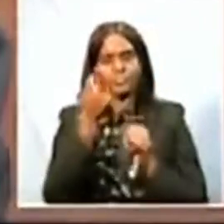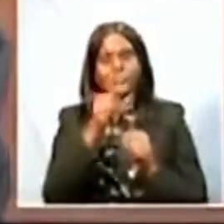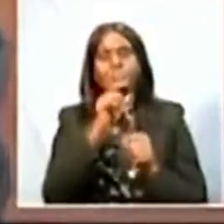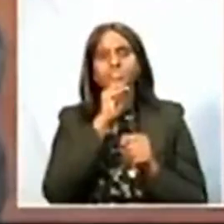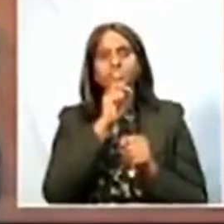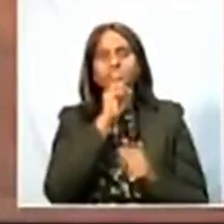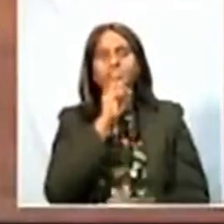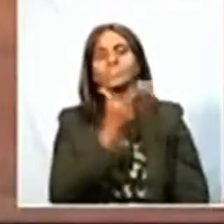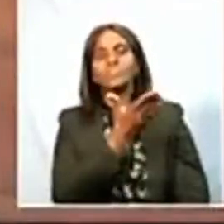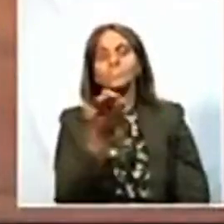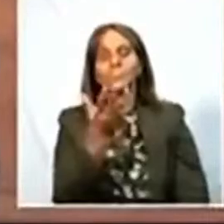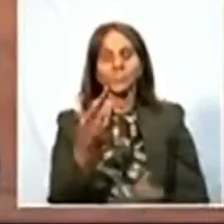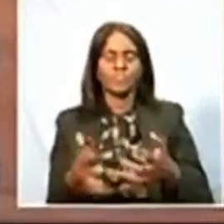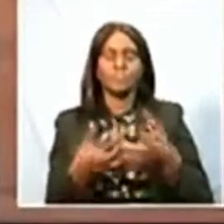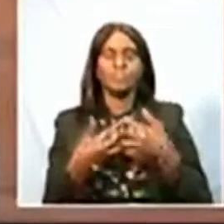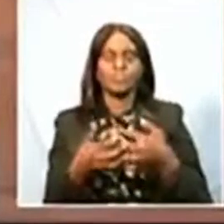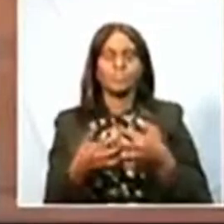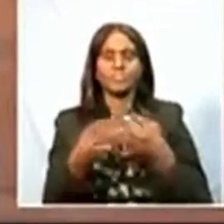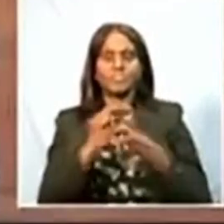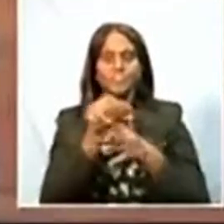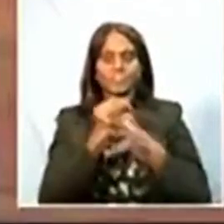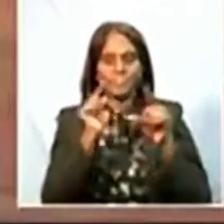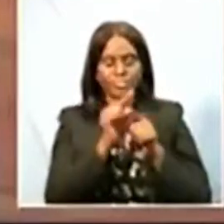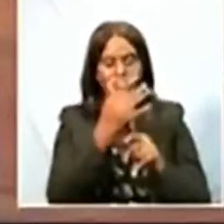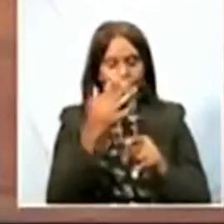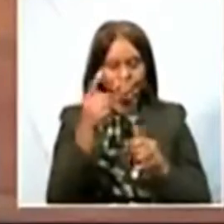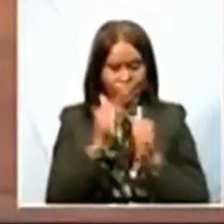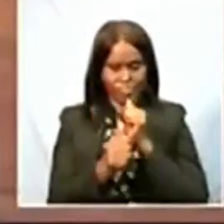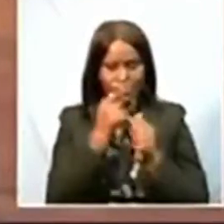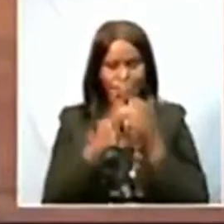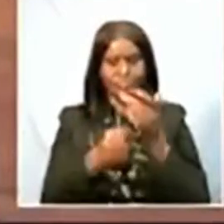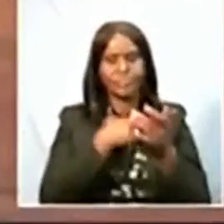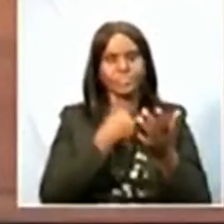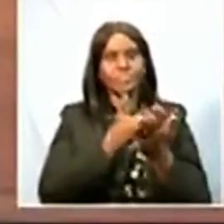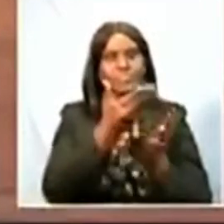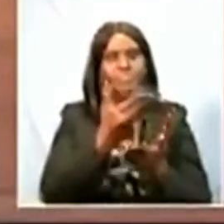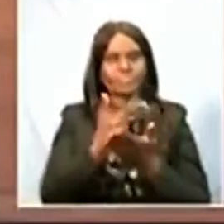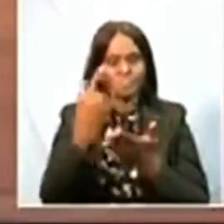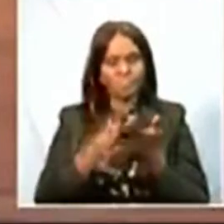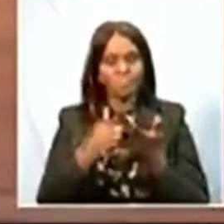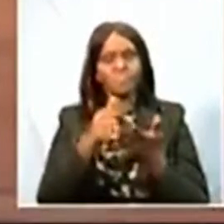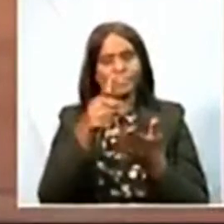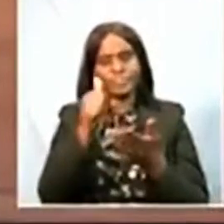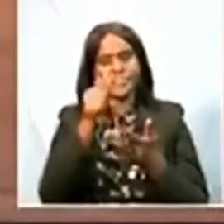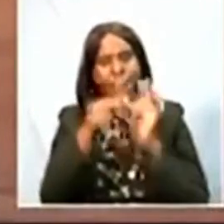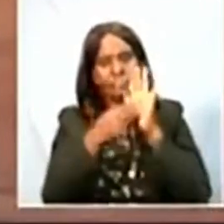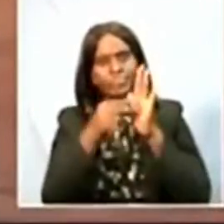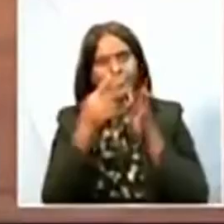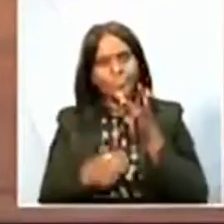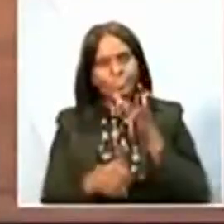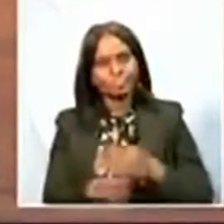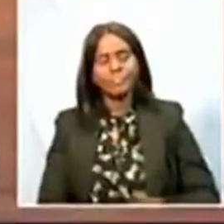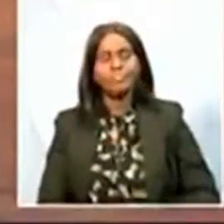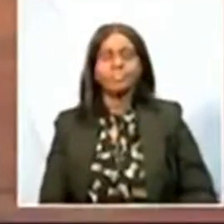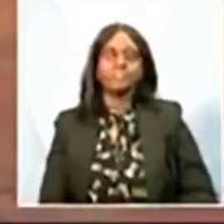these machinery or the things that have been procured? What are you going to show?